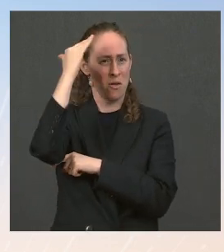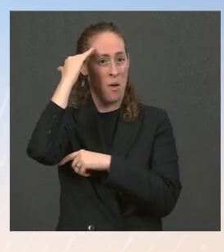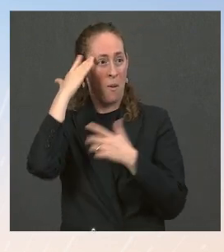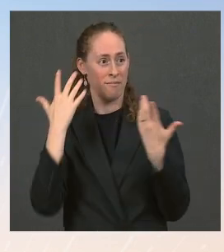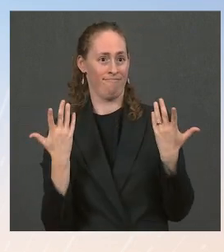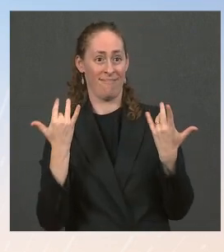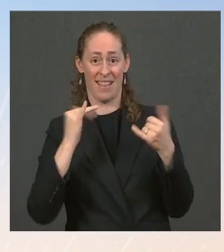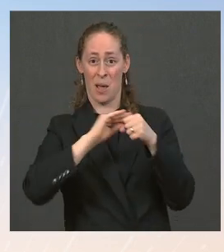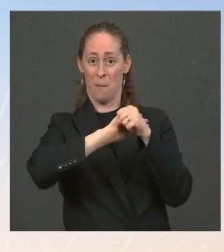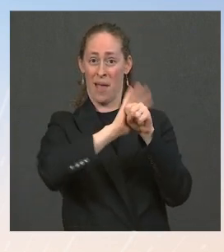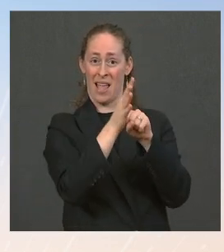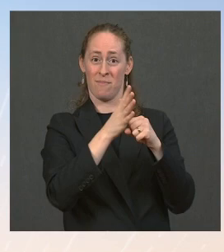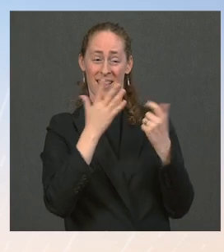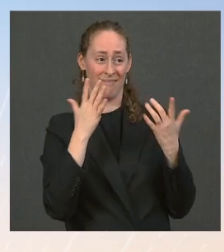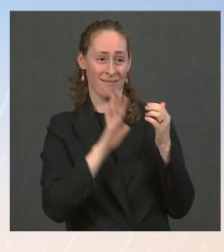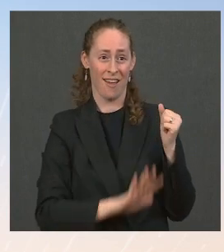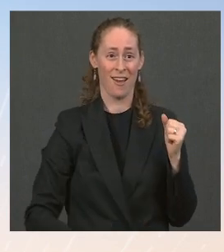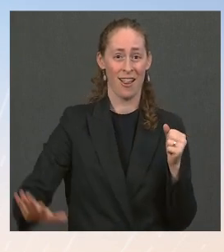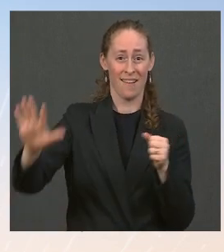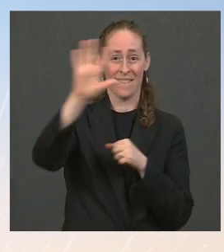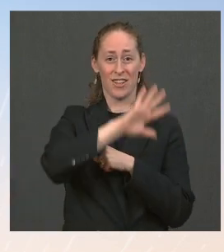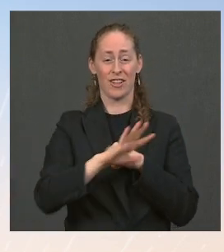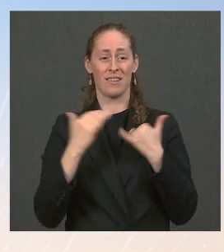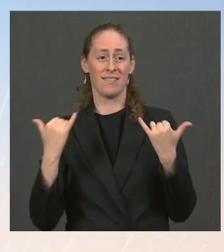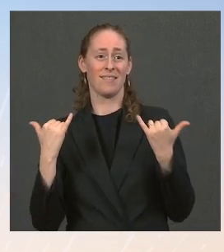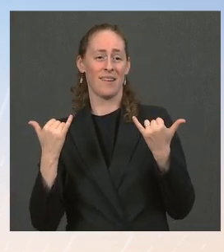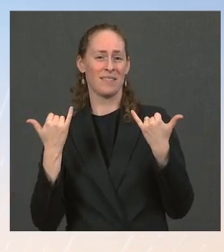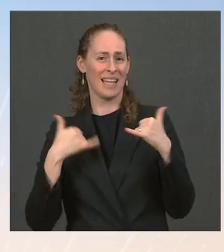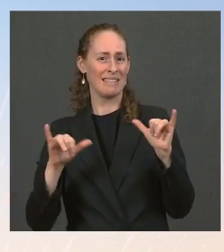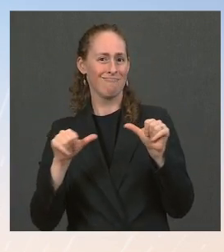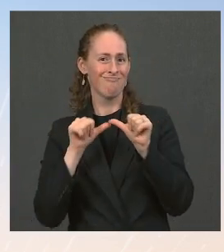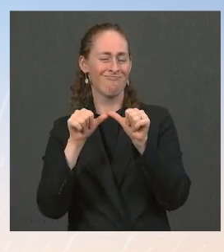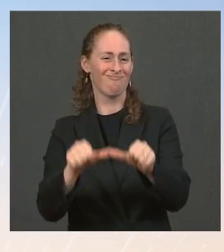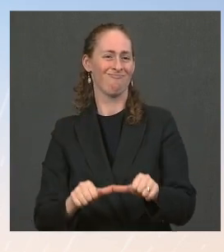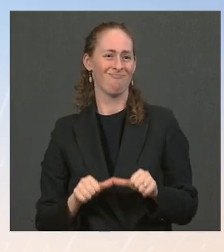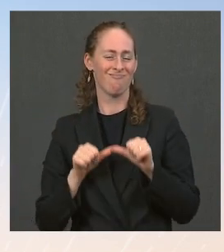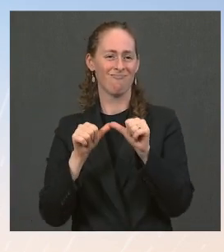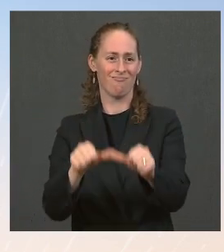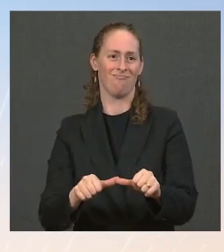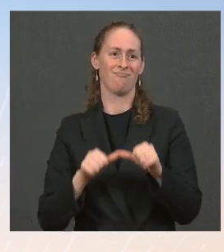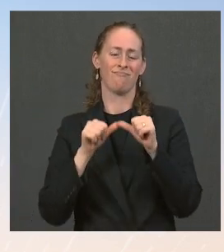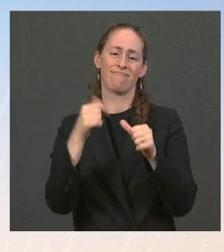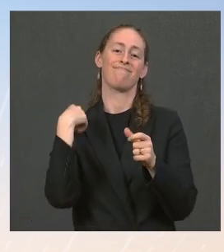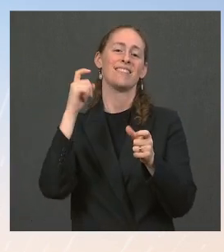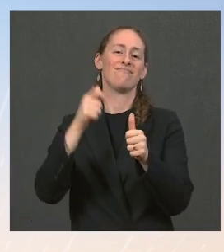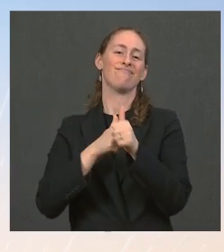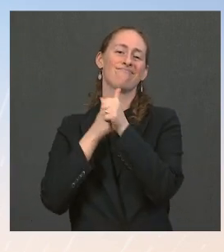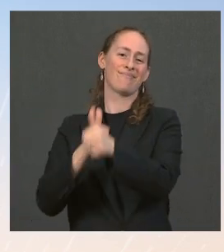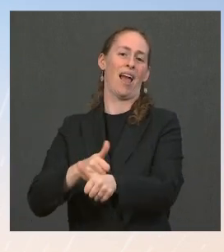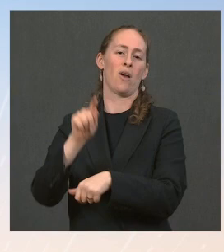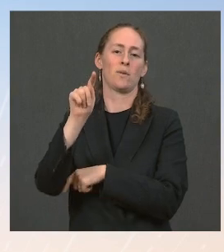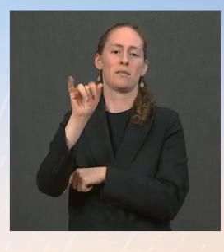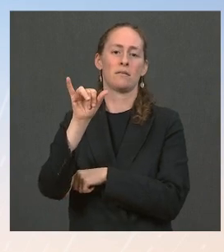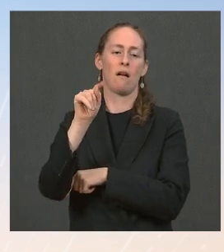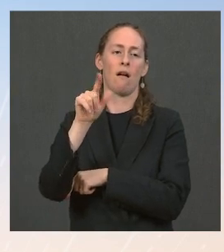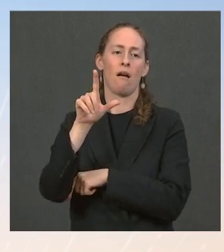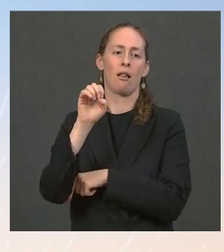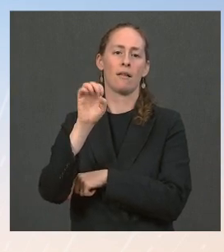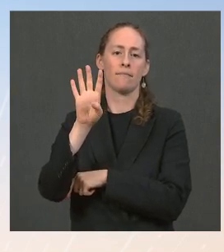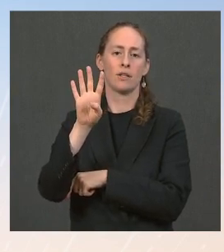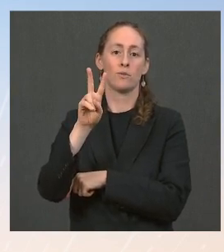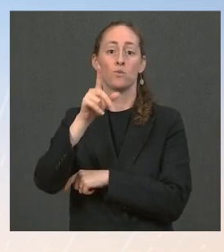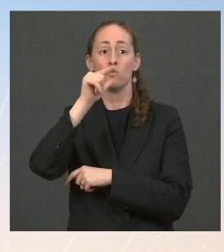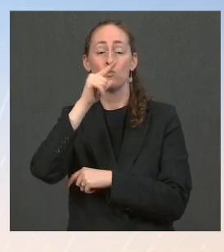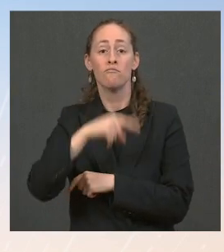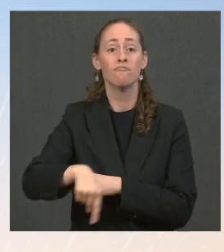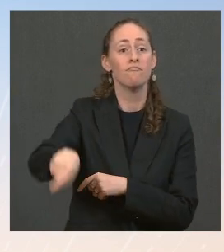and we need to continue to administer Title 42, which expels individuals who come